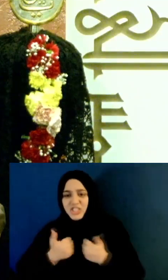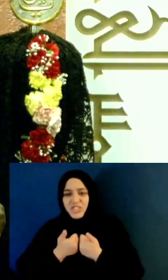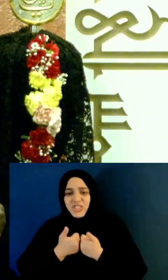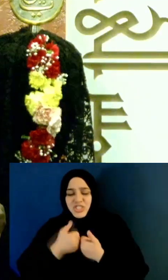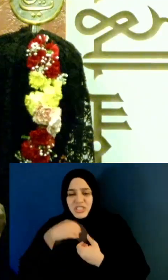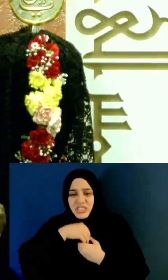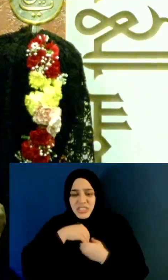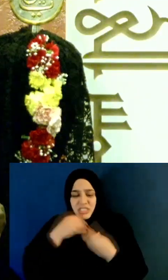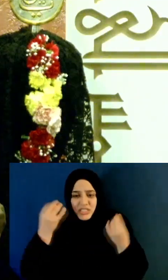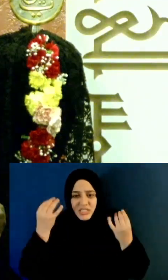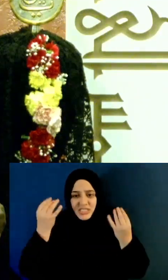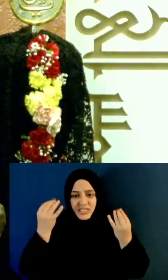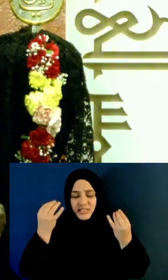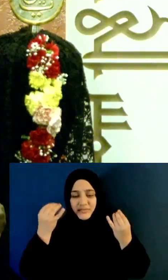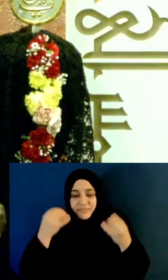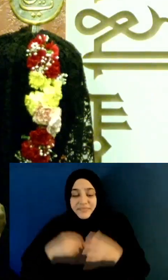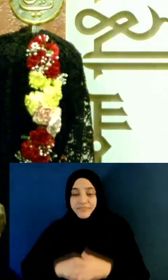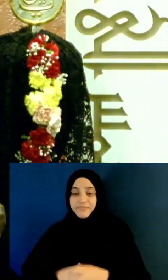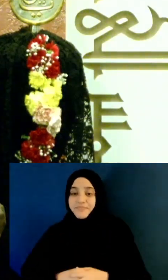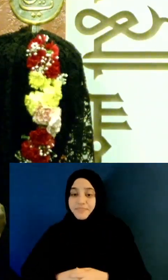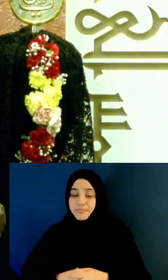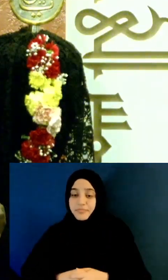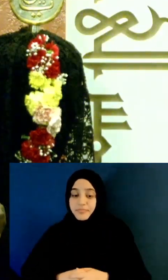Alcohol consumption.